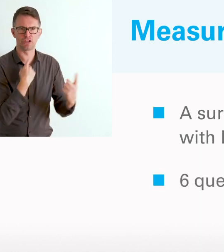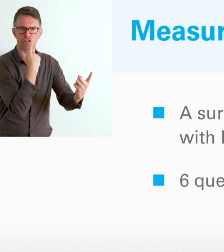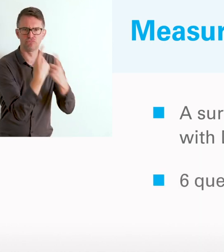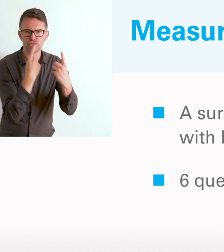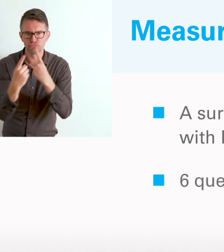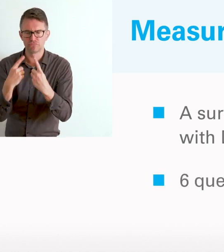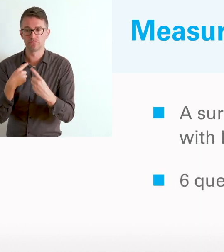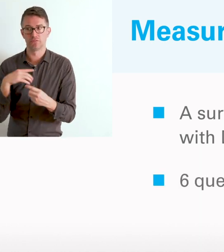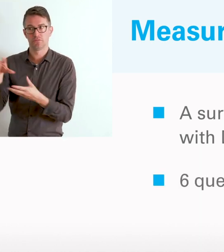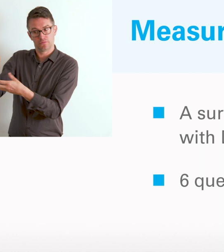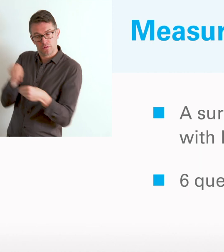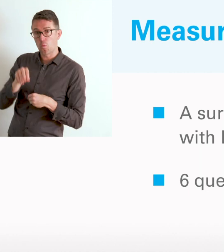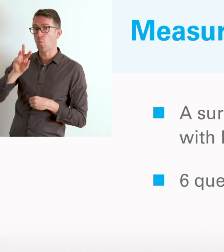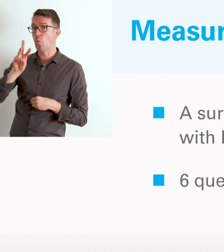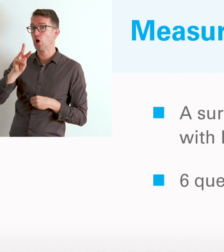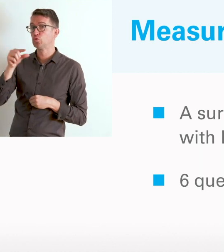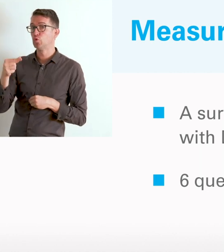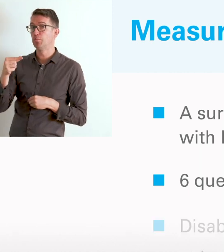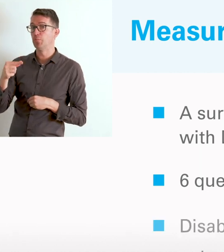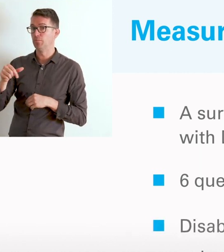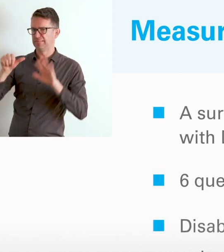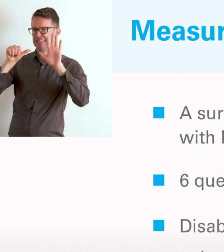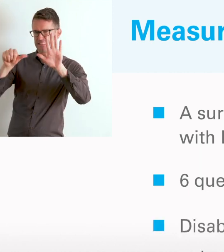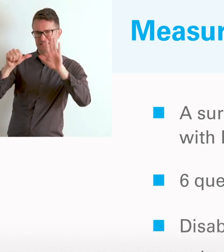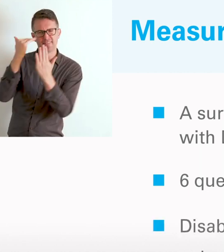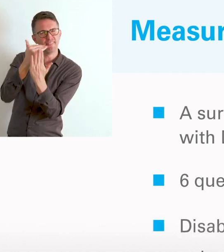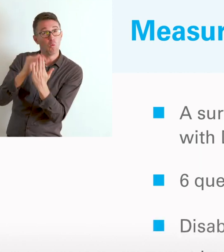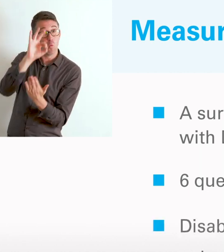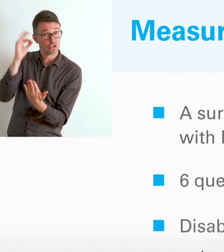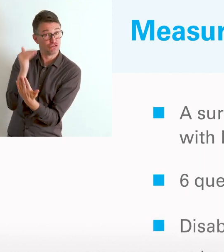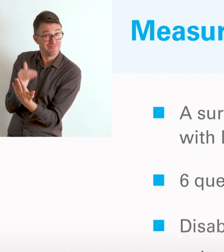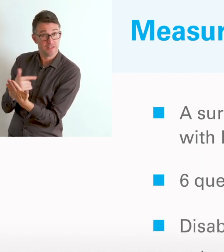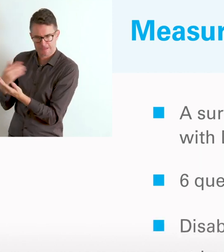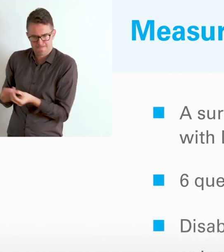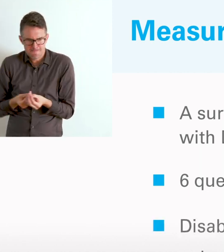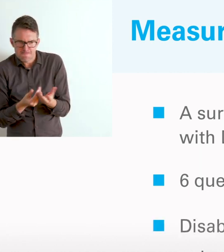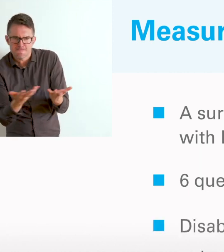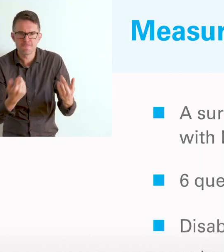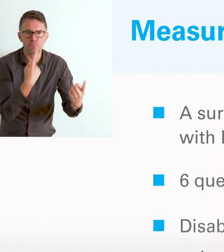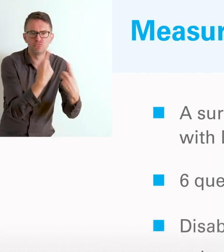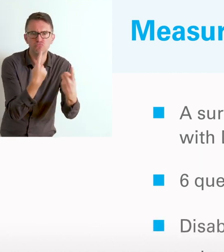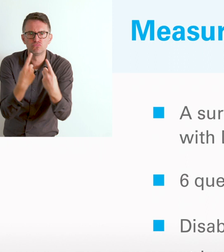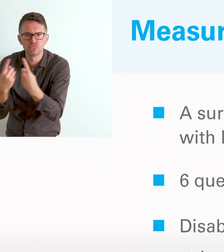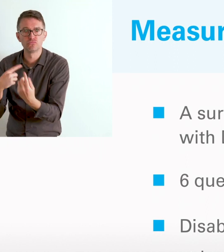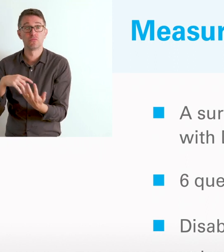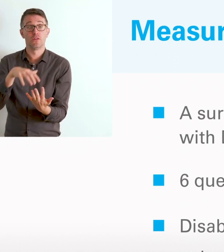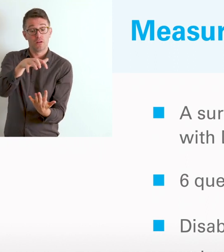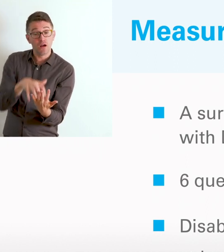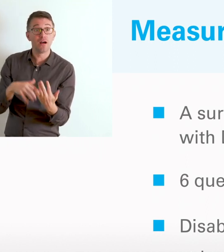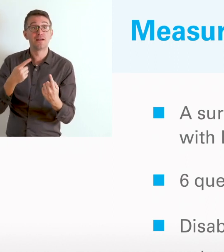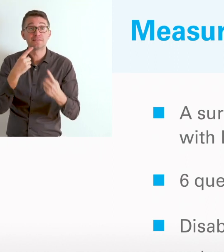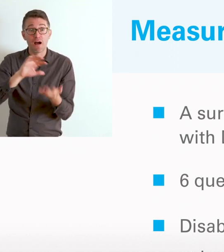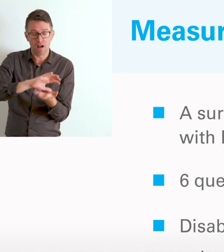Group questions. And data analysis showed that the prevalence of disability was